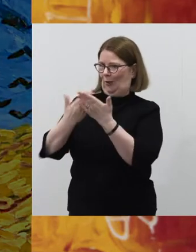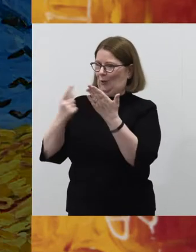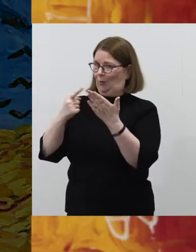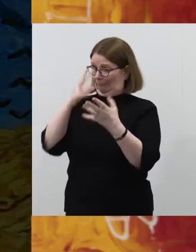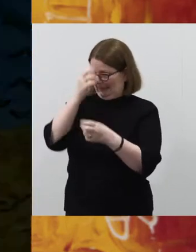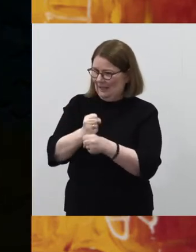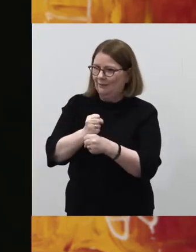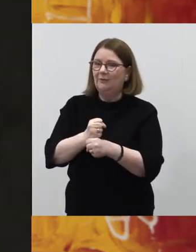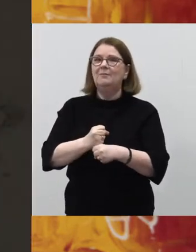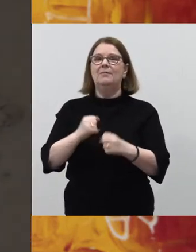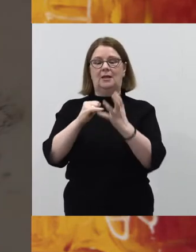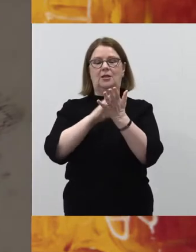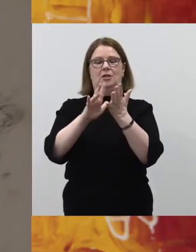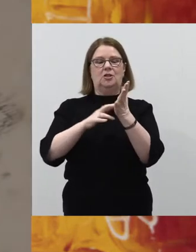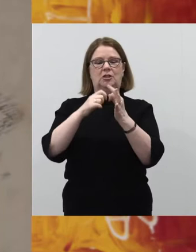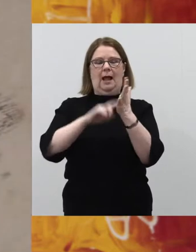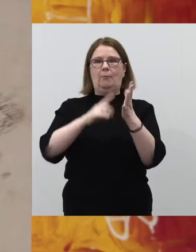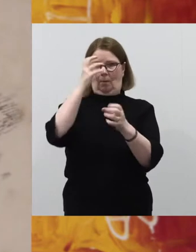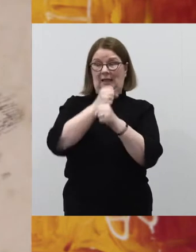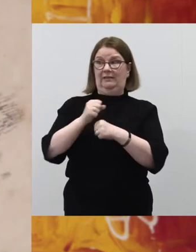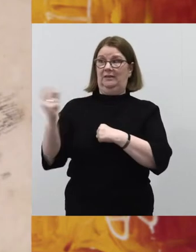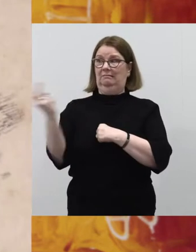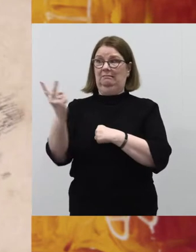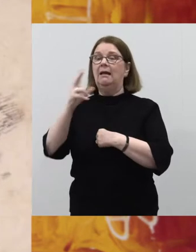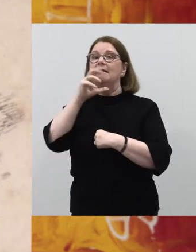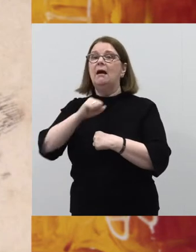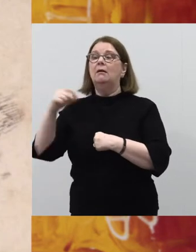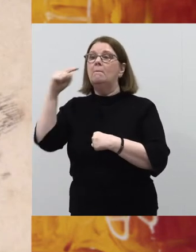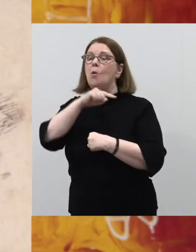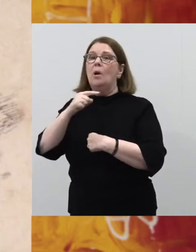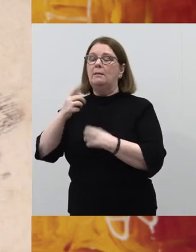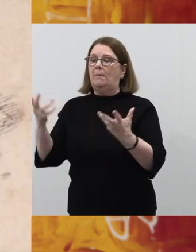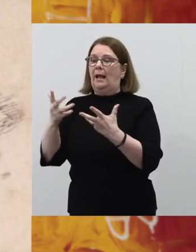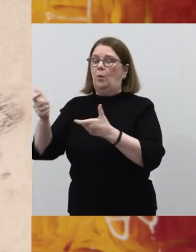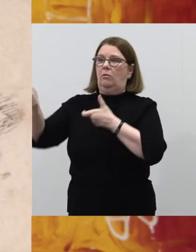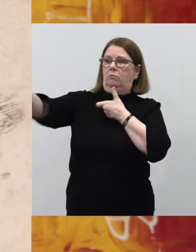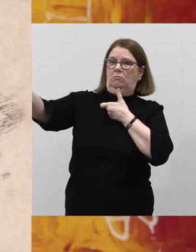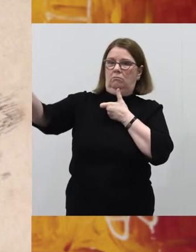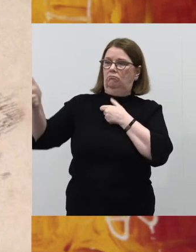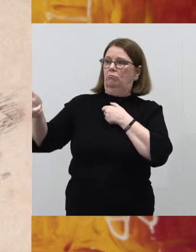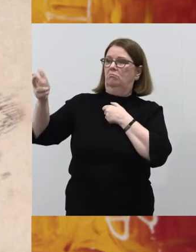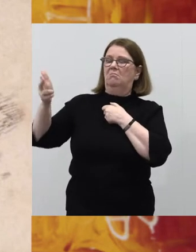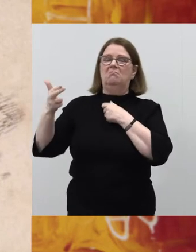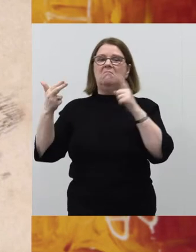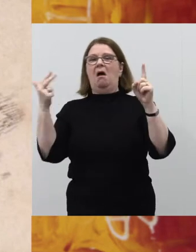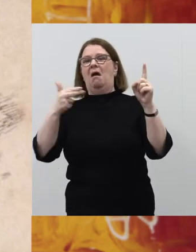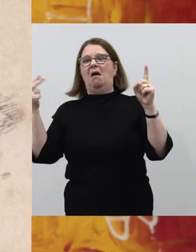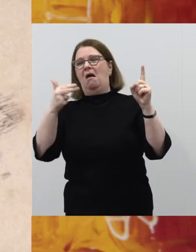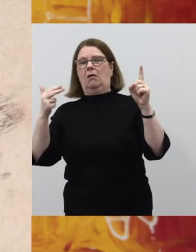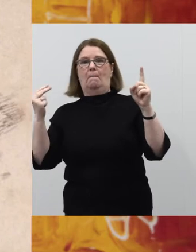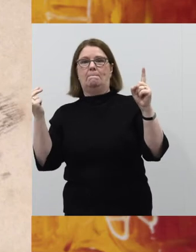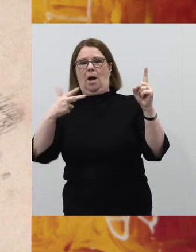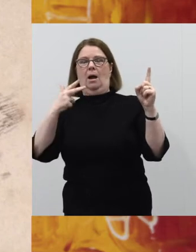However, some artists were, of course, certifiably mentally ill. Richard Dadd, for example. A talented